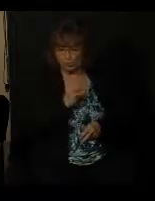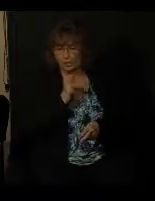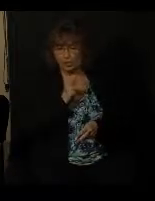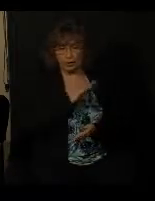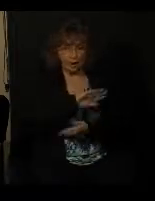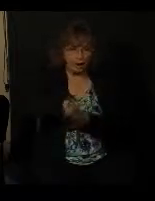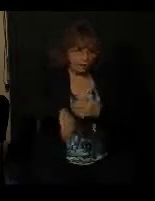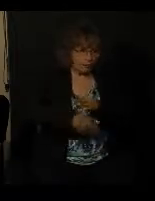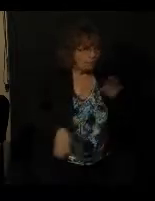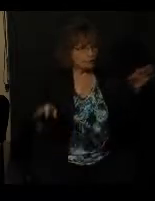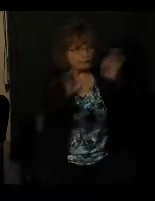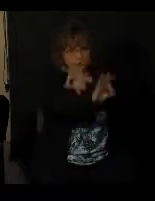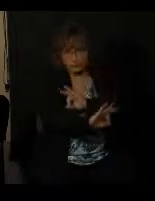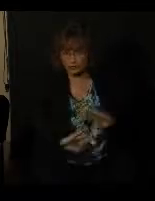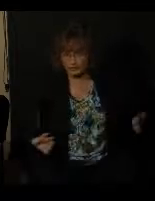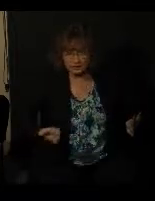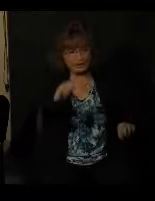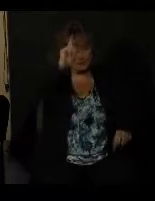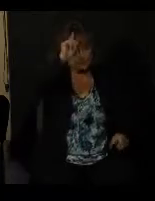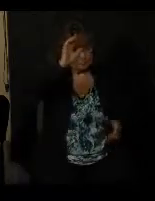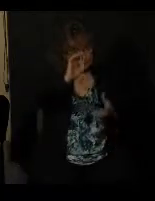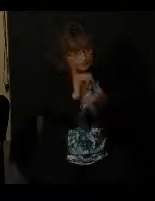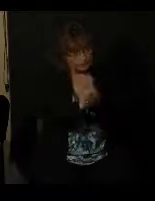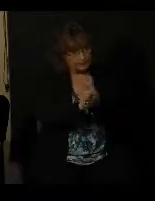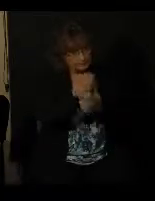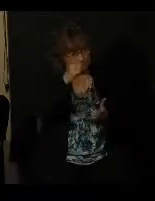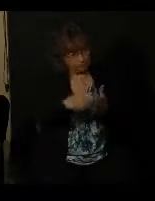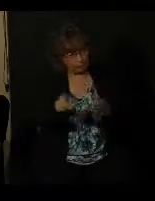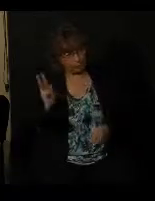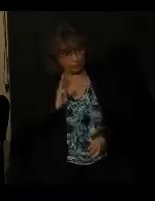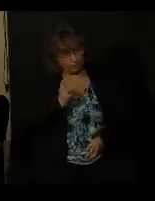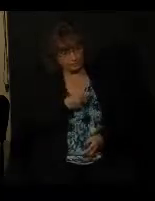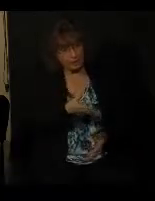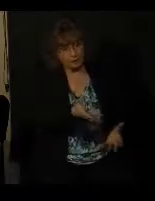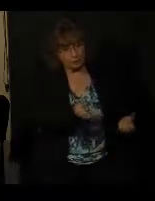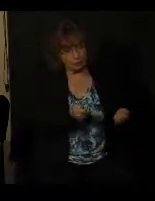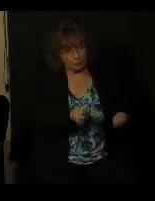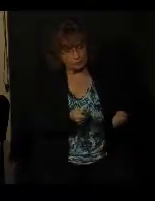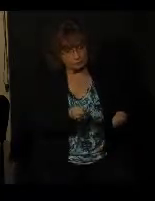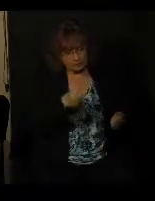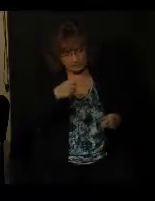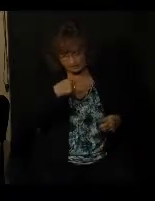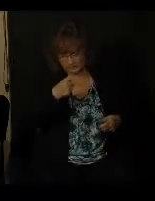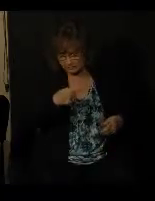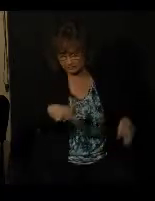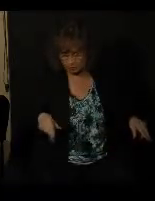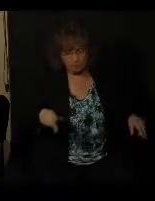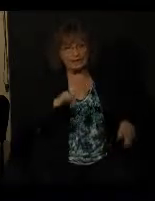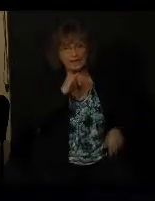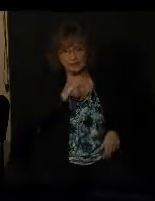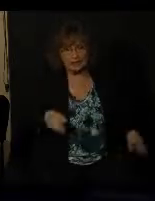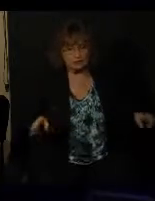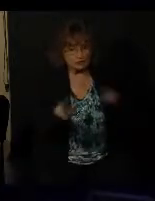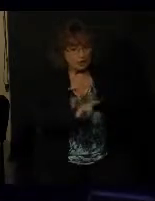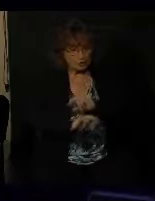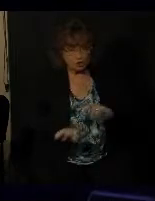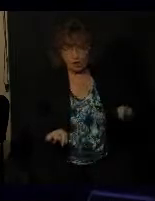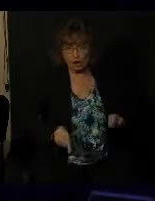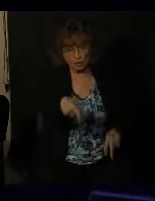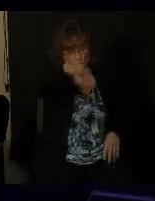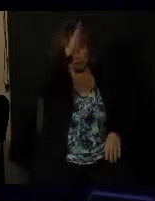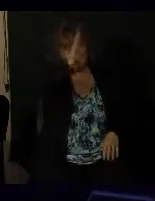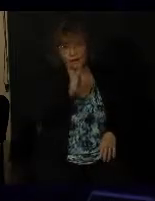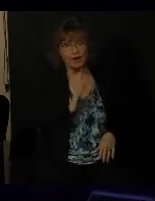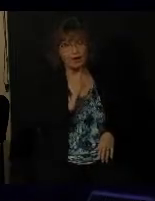my view that the simplest explanation is, there is no God. Now I'm quoting. No